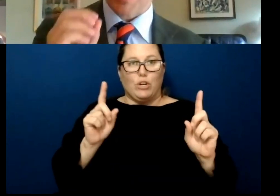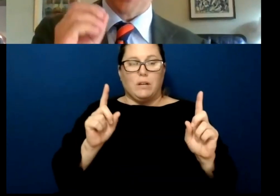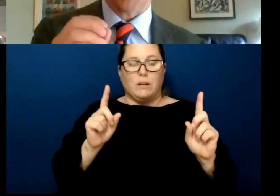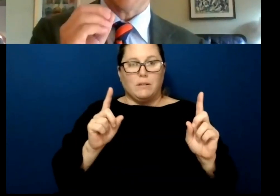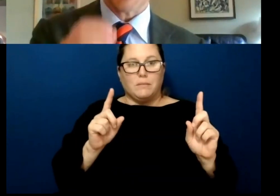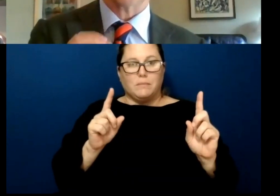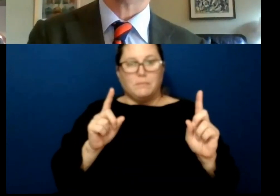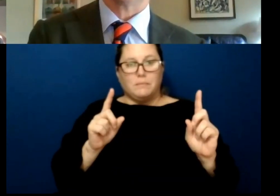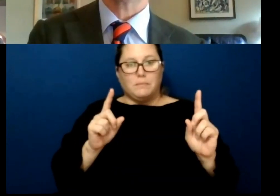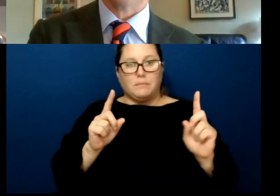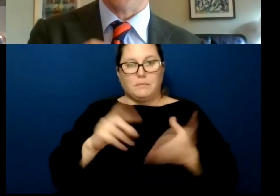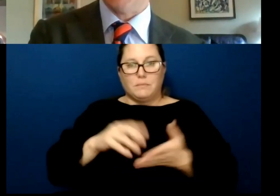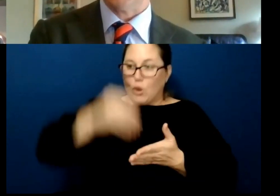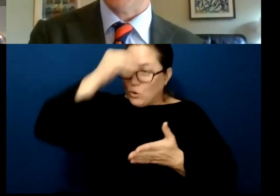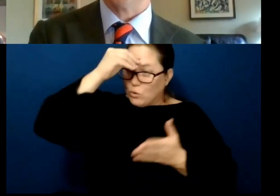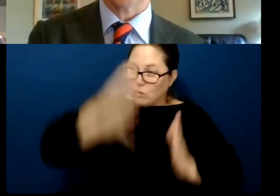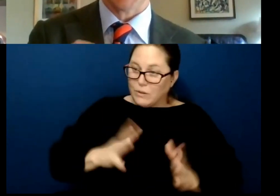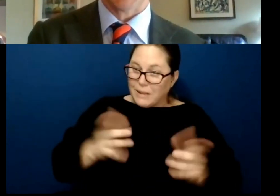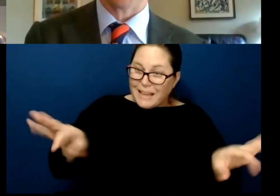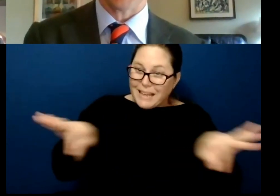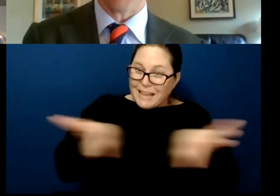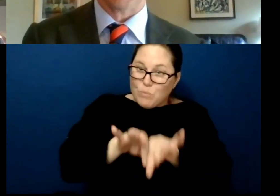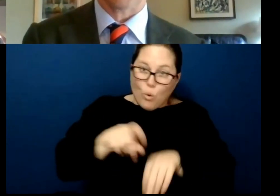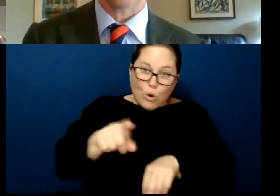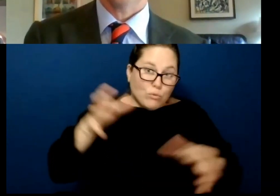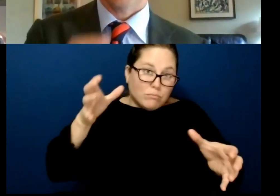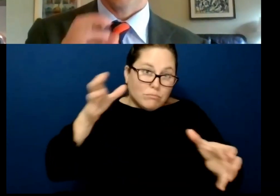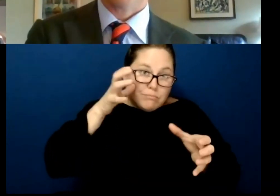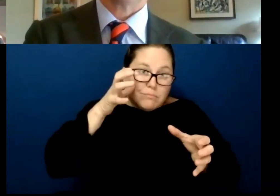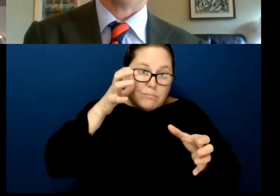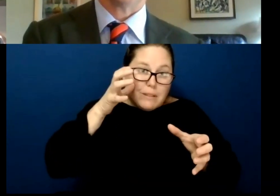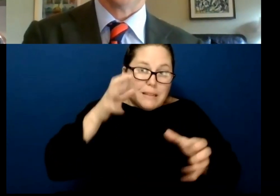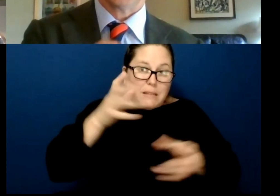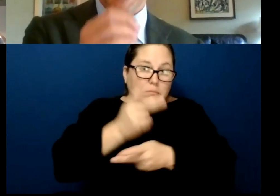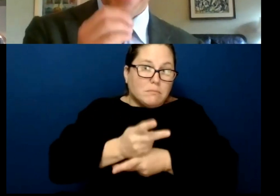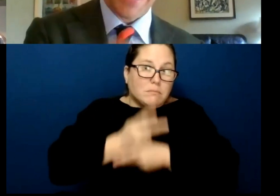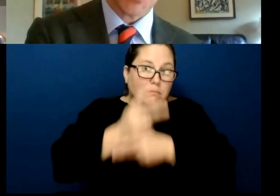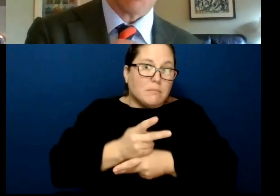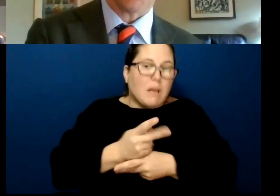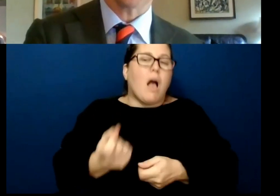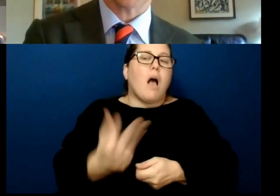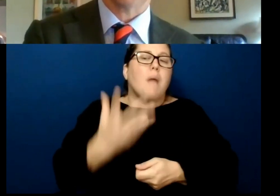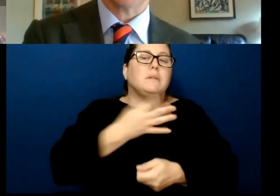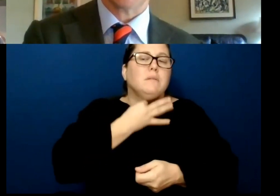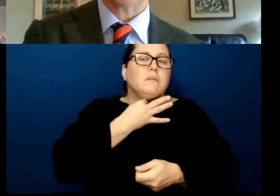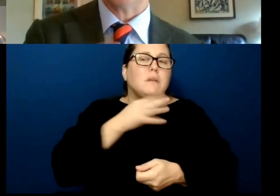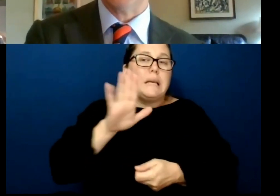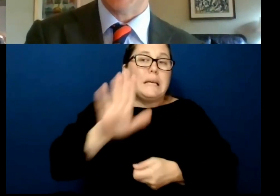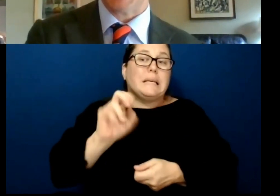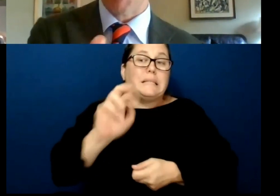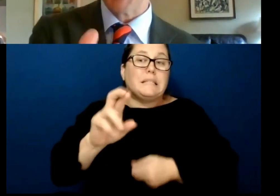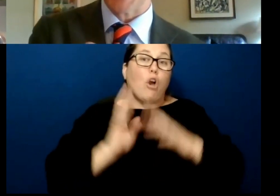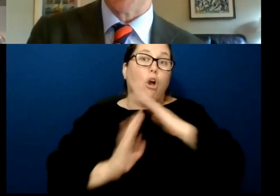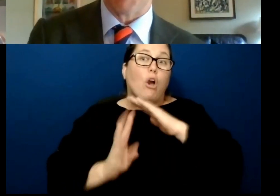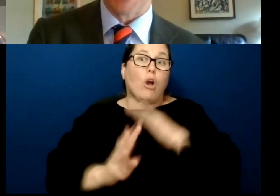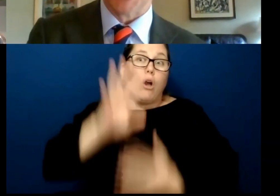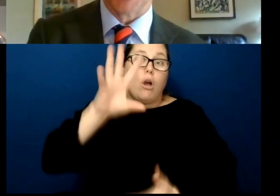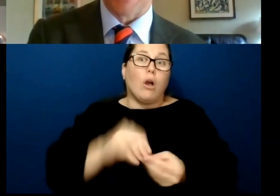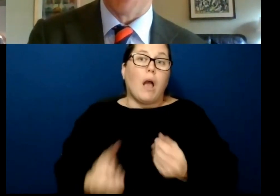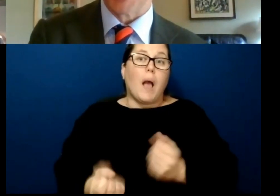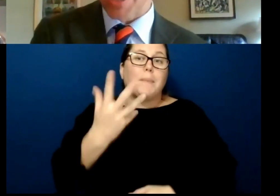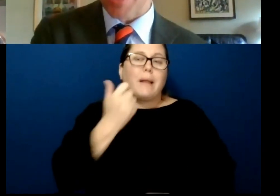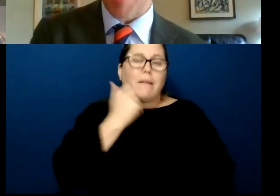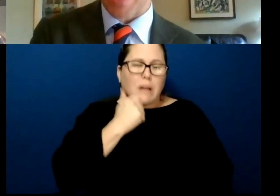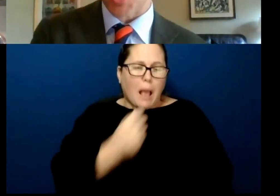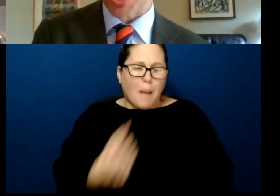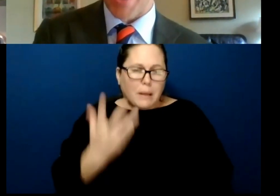we really want to learn to listen closely for details, did you hear a number of how many patients his emergency room sees a day? What was that number he